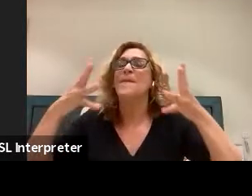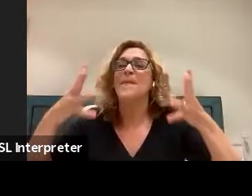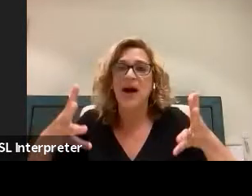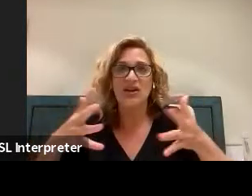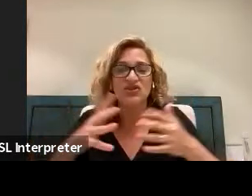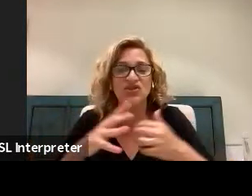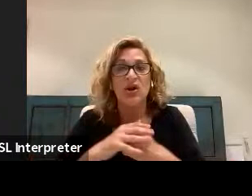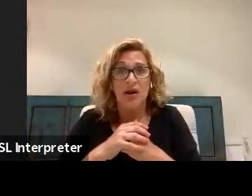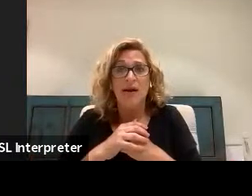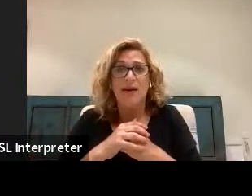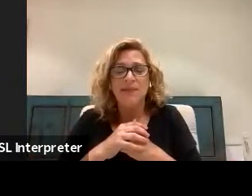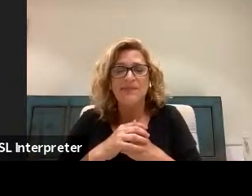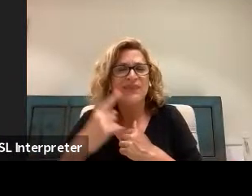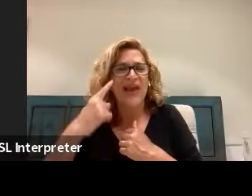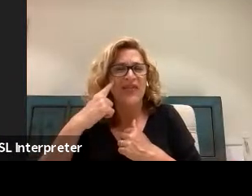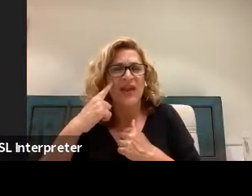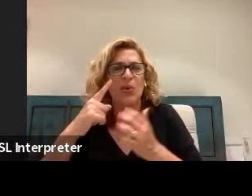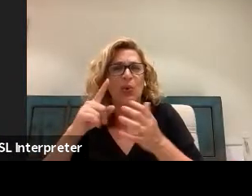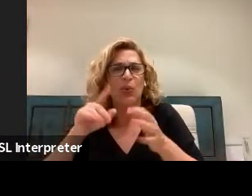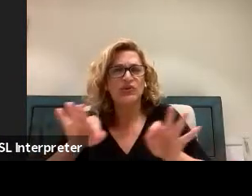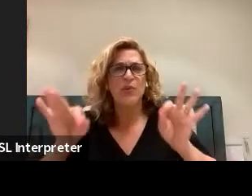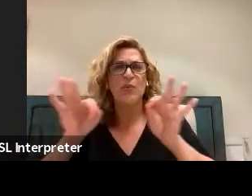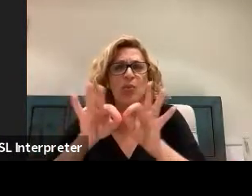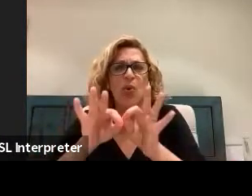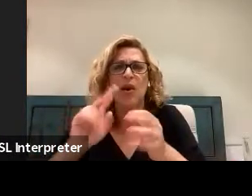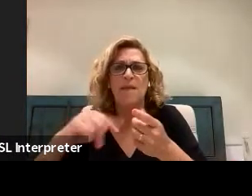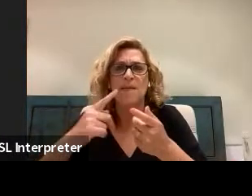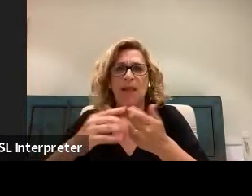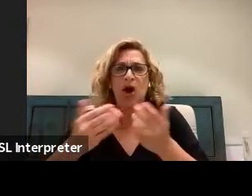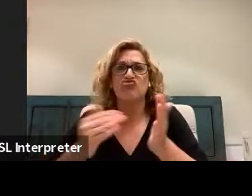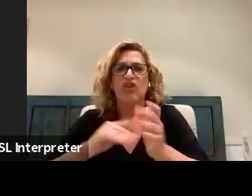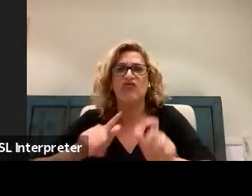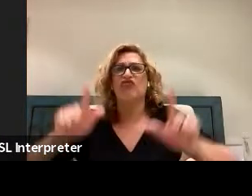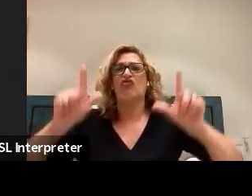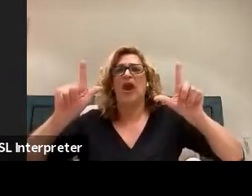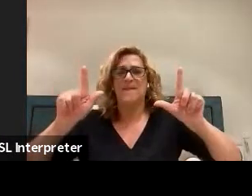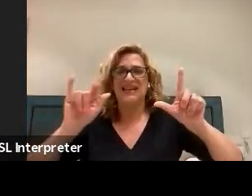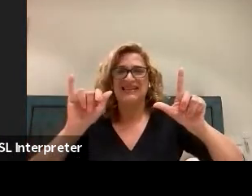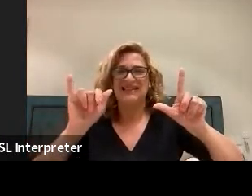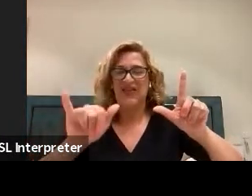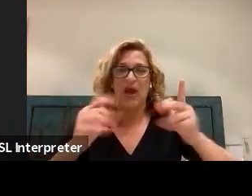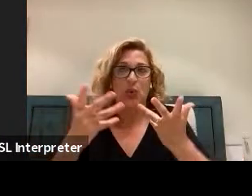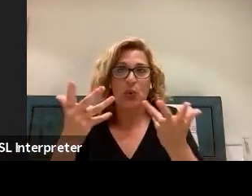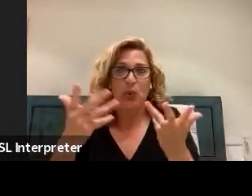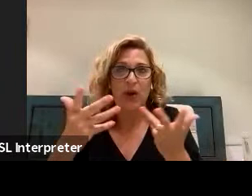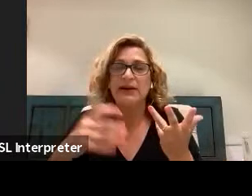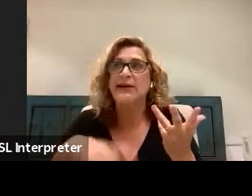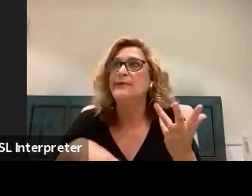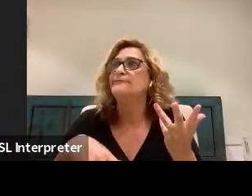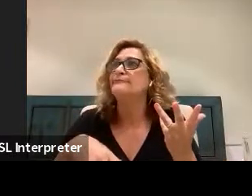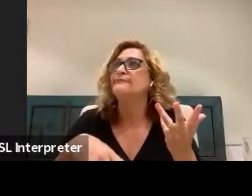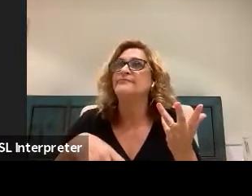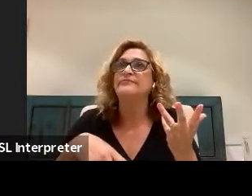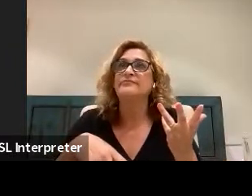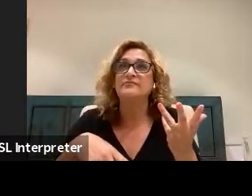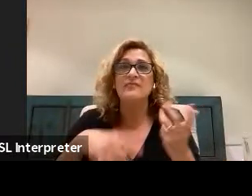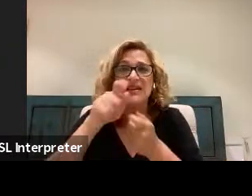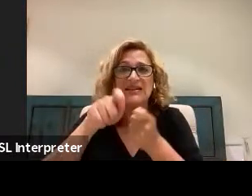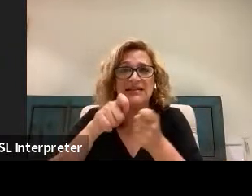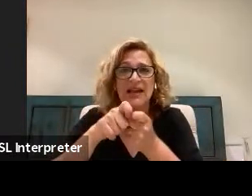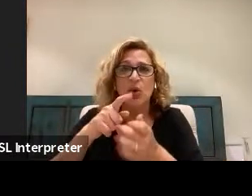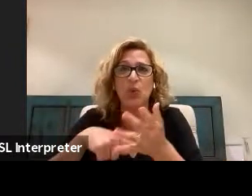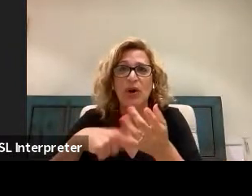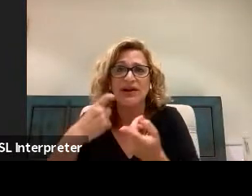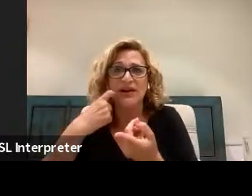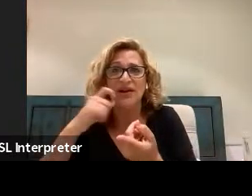And I think what's important about that reframing that I just want to say is, like, exactly what Christine said,